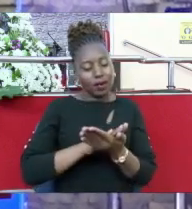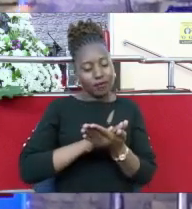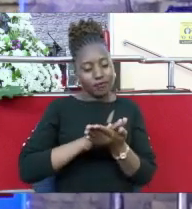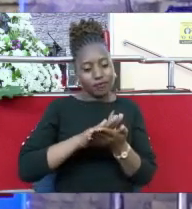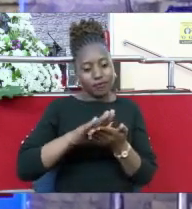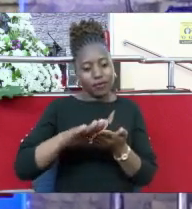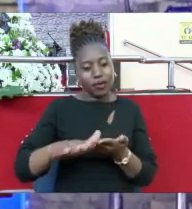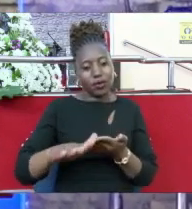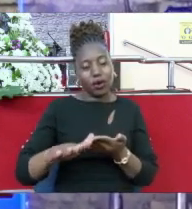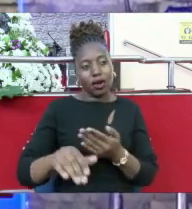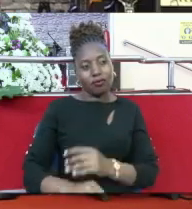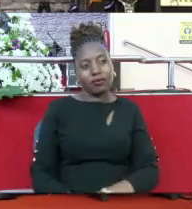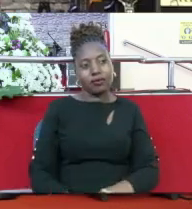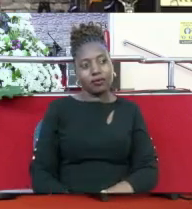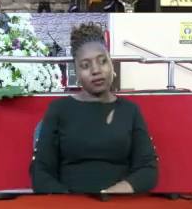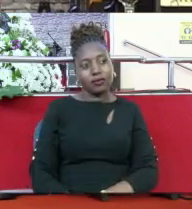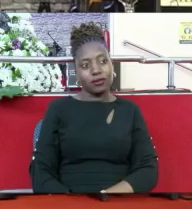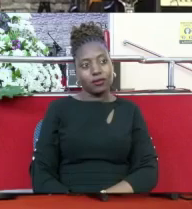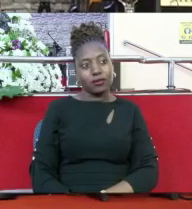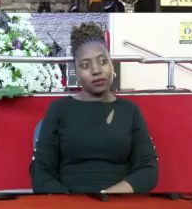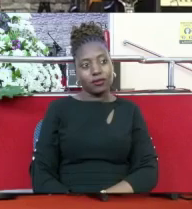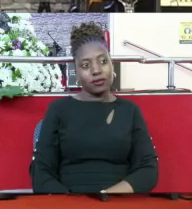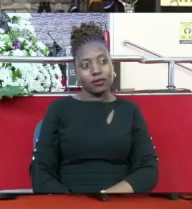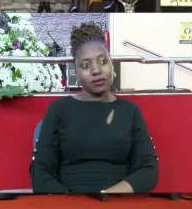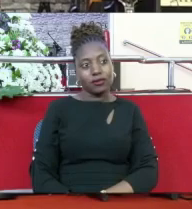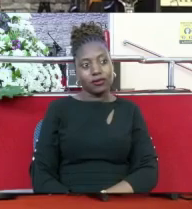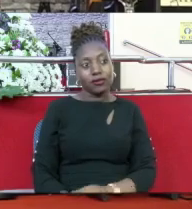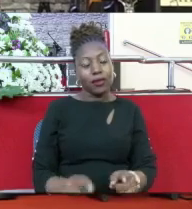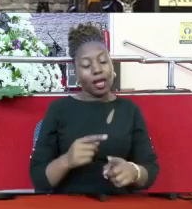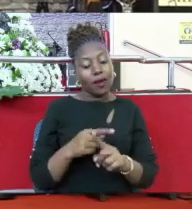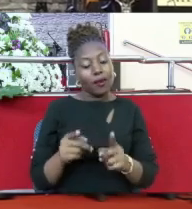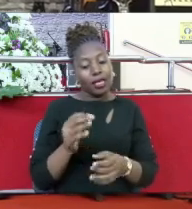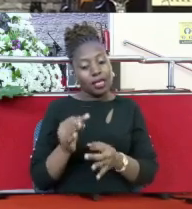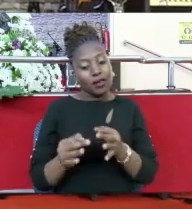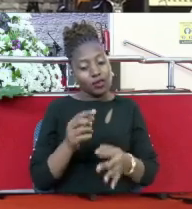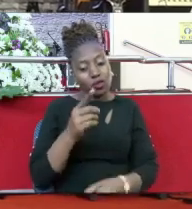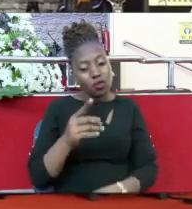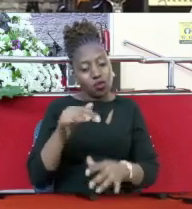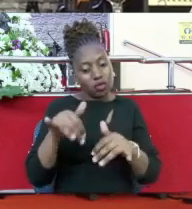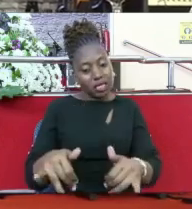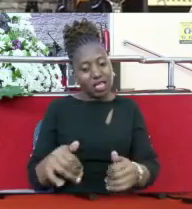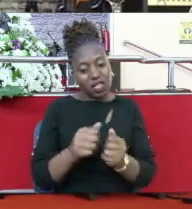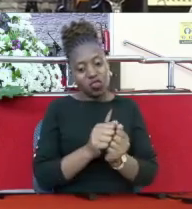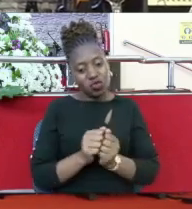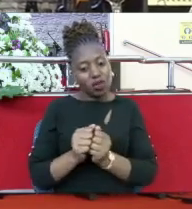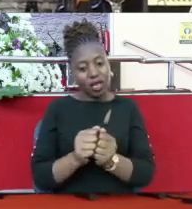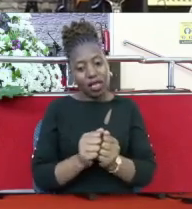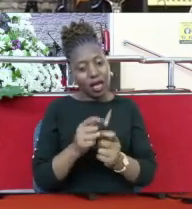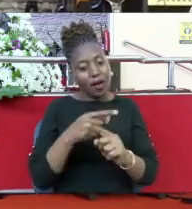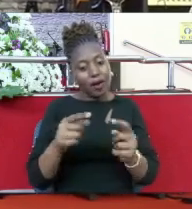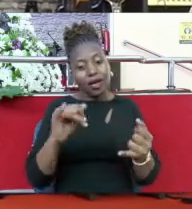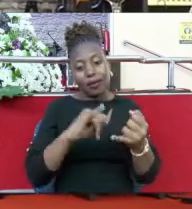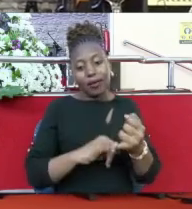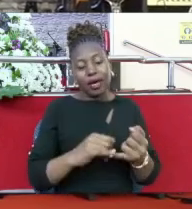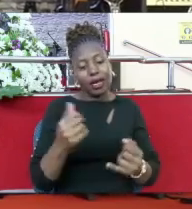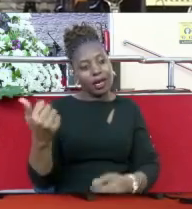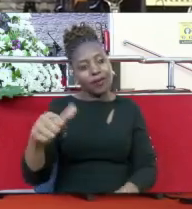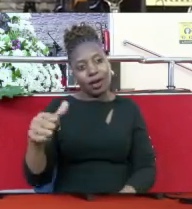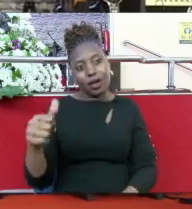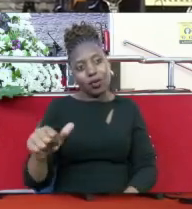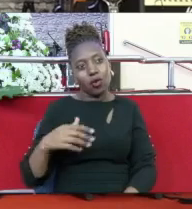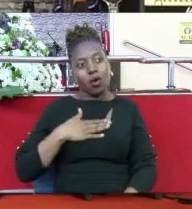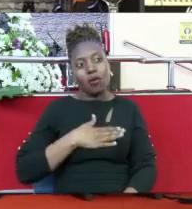But if you are in sexual, you are staying together and you are not married, decide to get married, come and see the